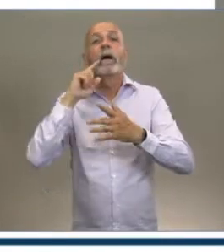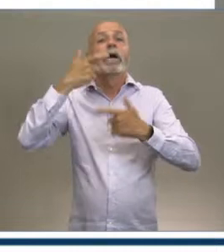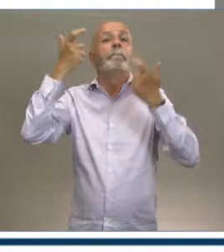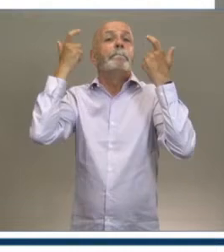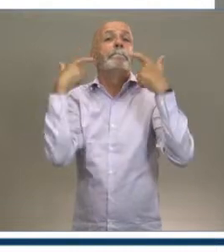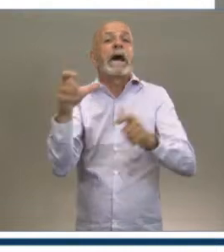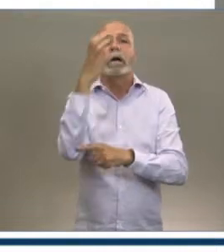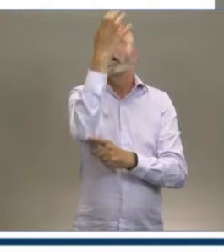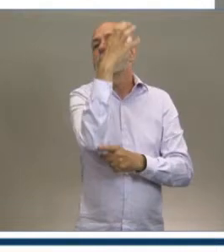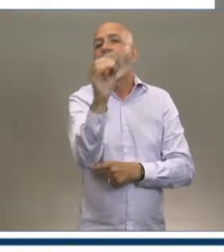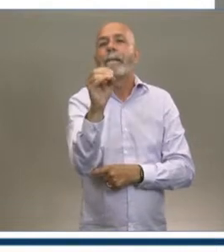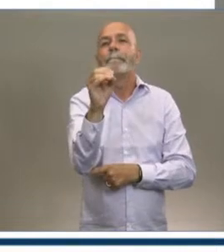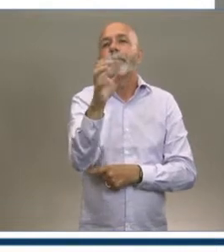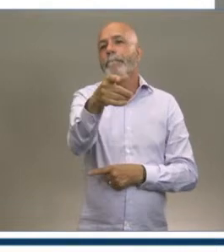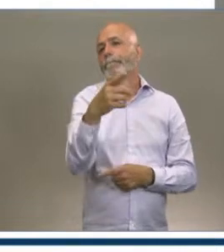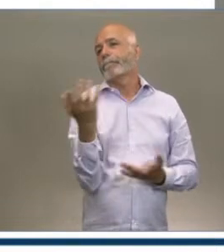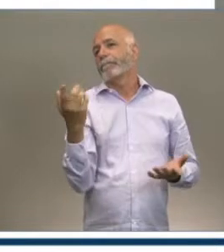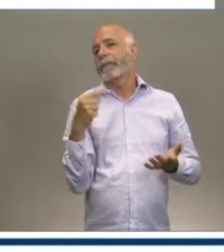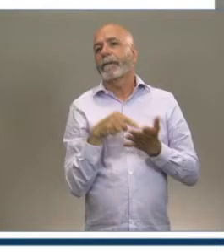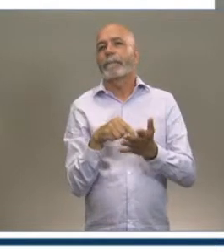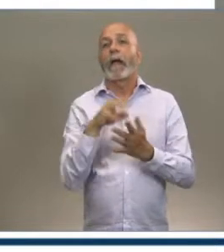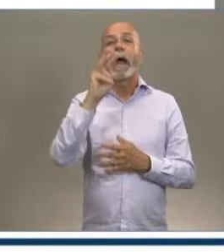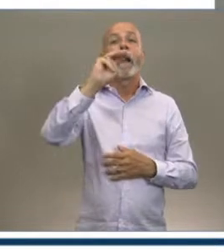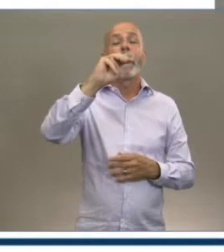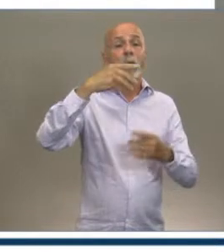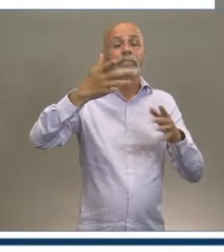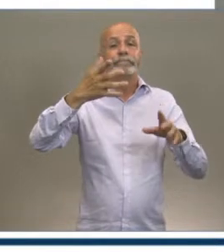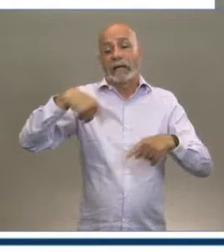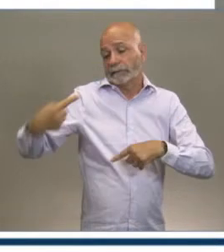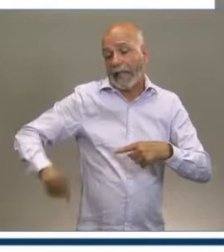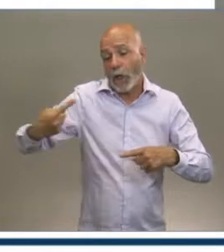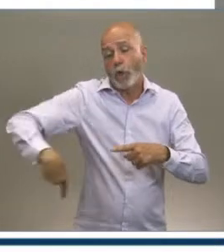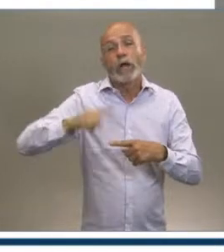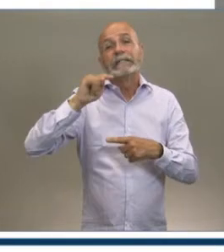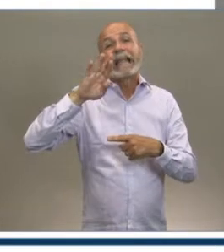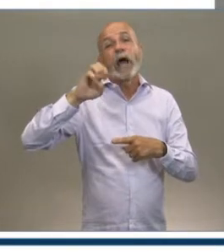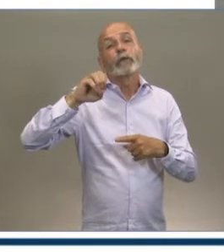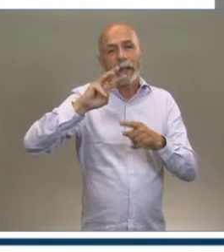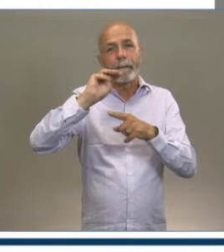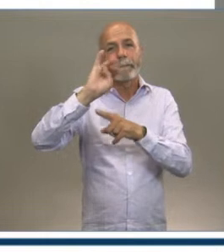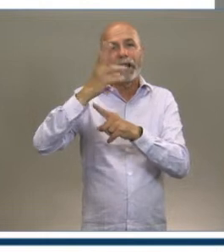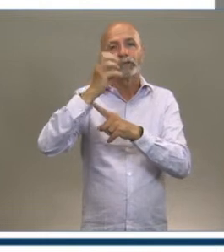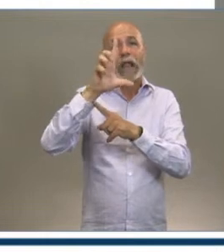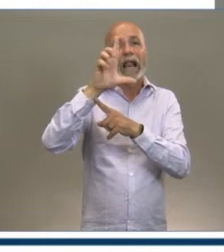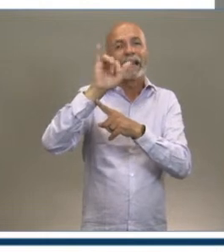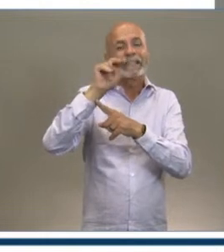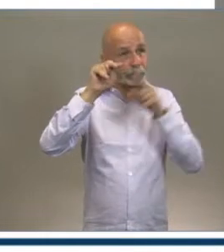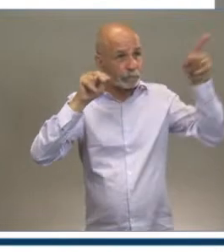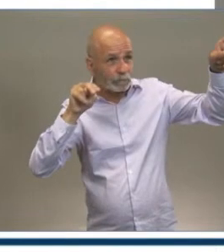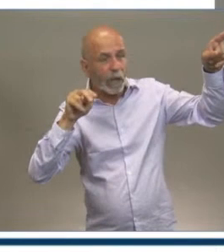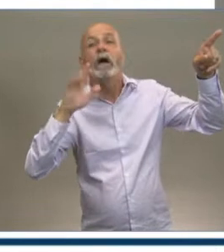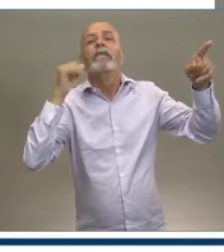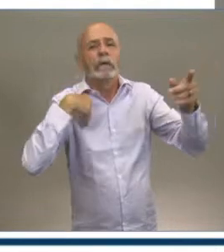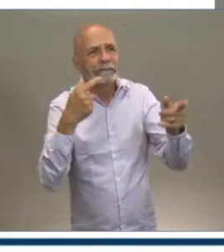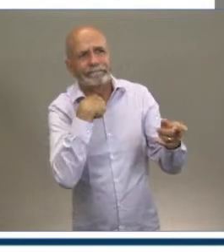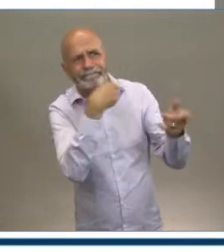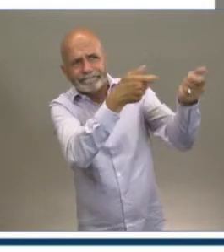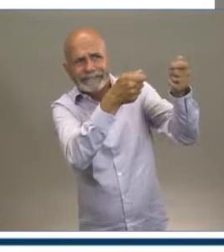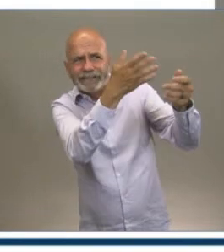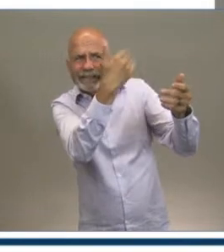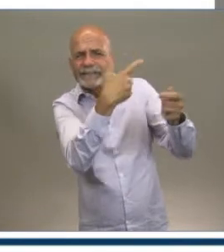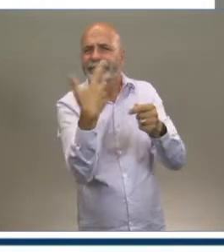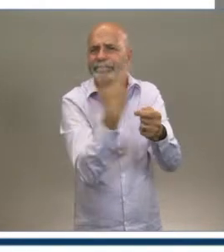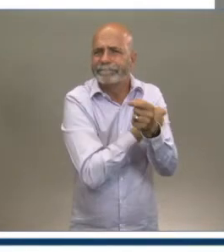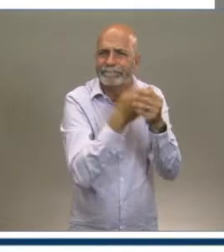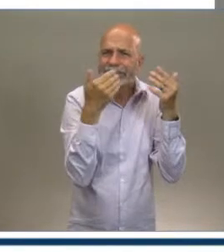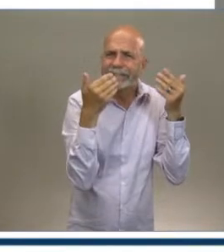are that age demographic, younger males working there, and by focusing on them in the workplaces, setting